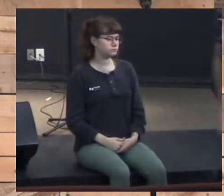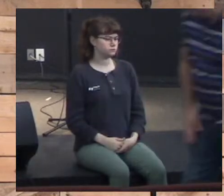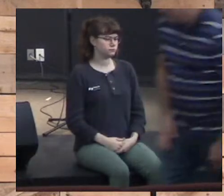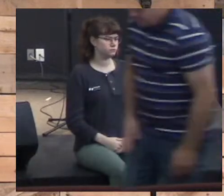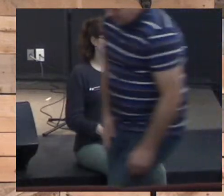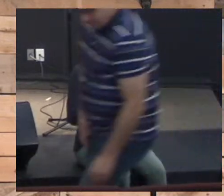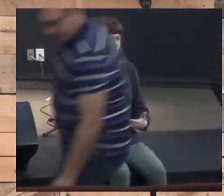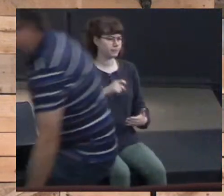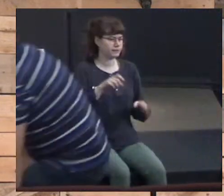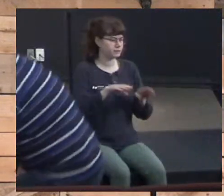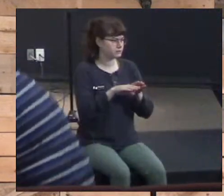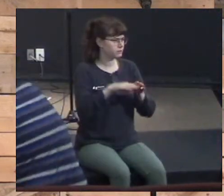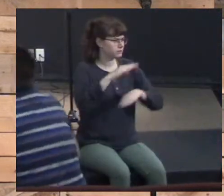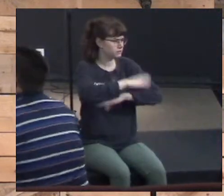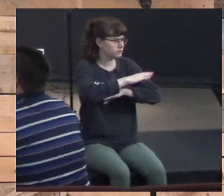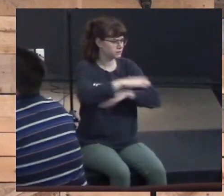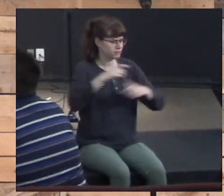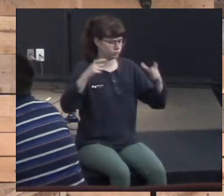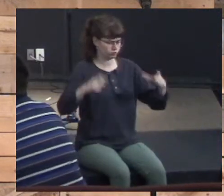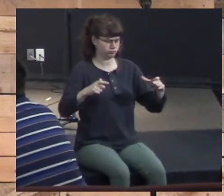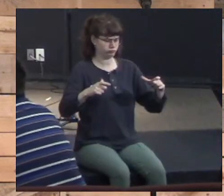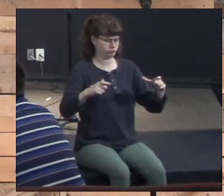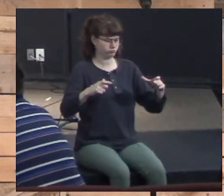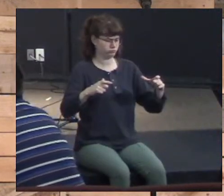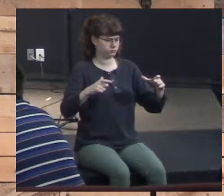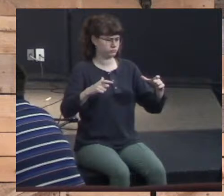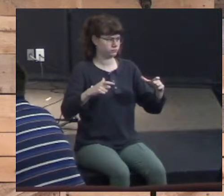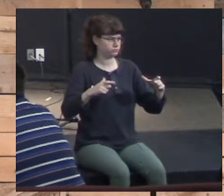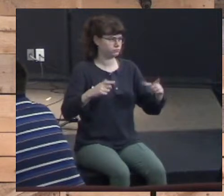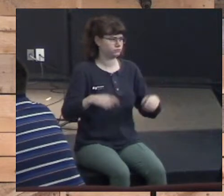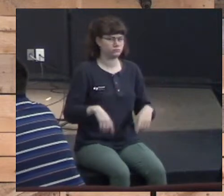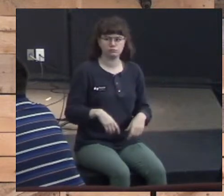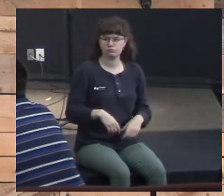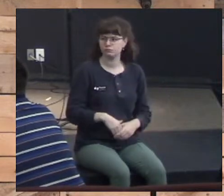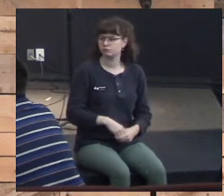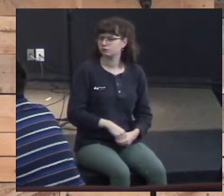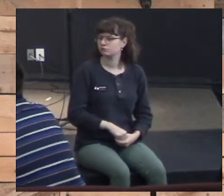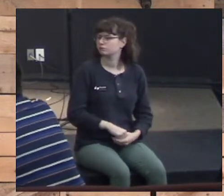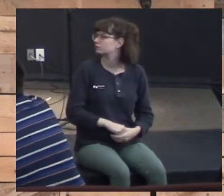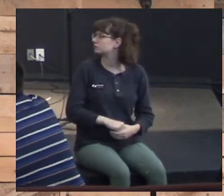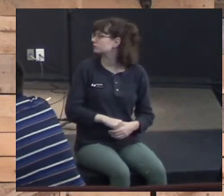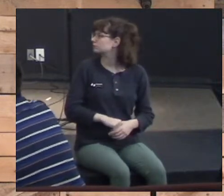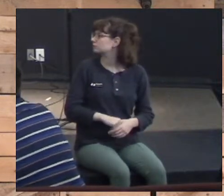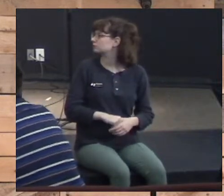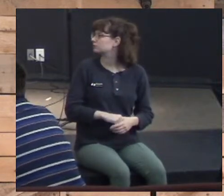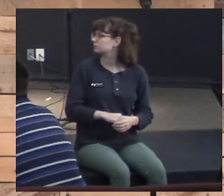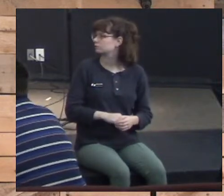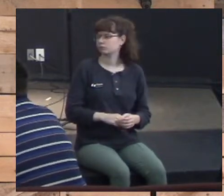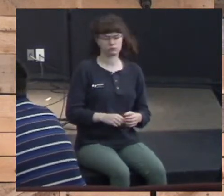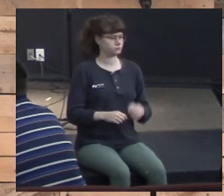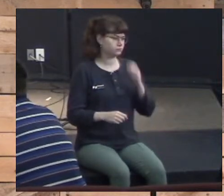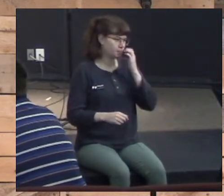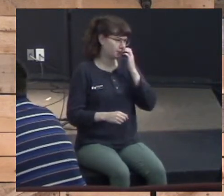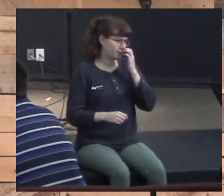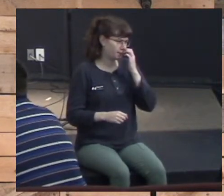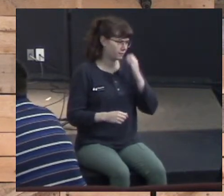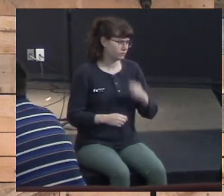I need this table up here to put my anchor. Yeah. Anchor is a metaphor. Think about it.